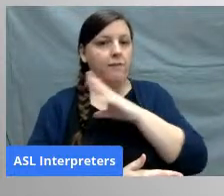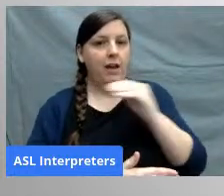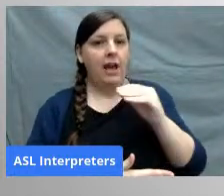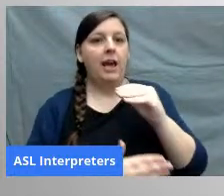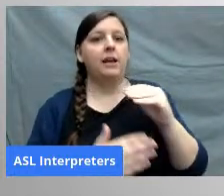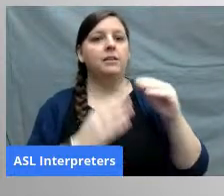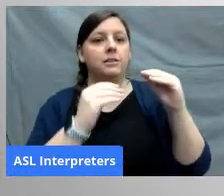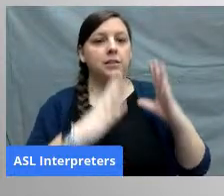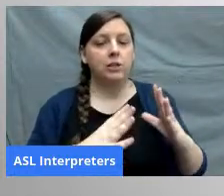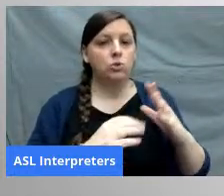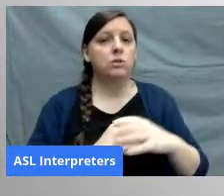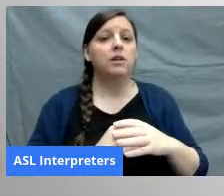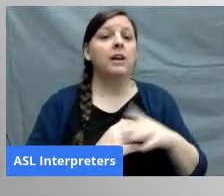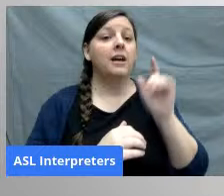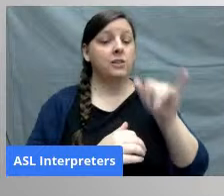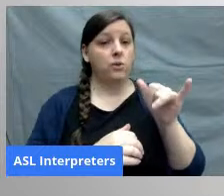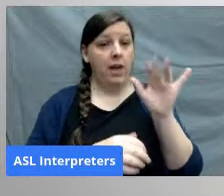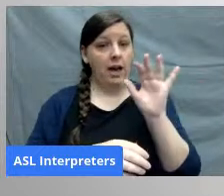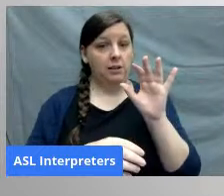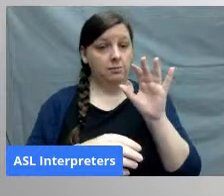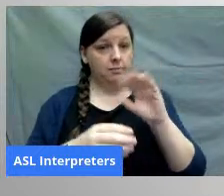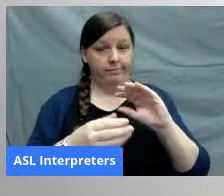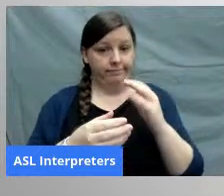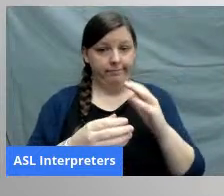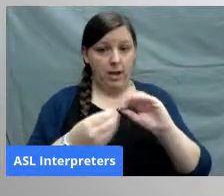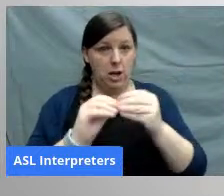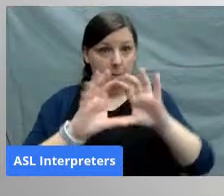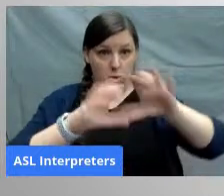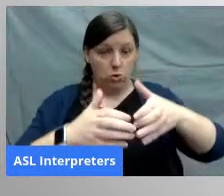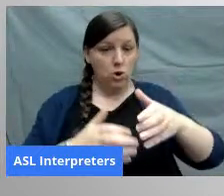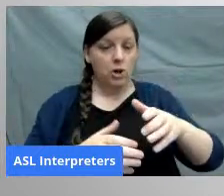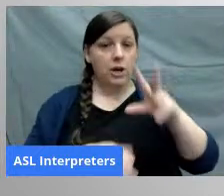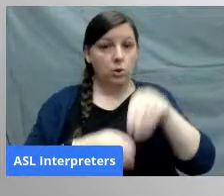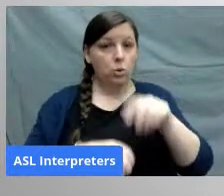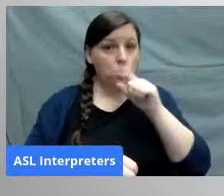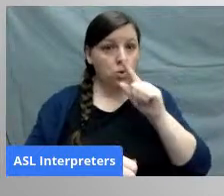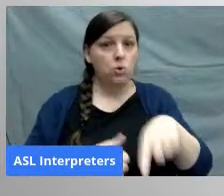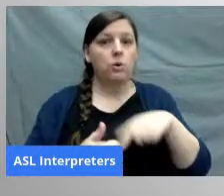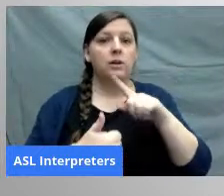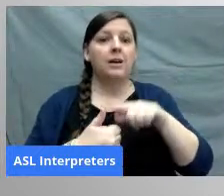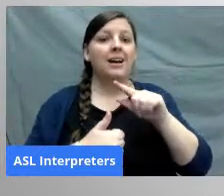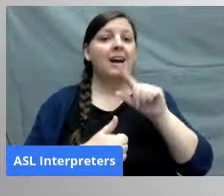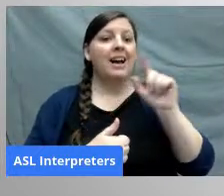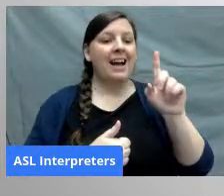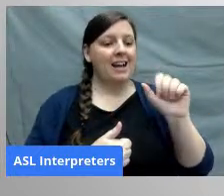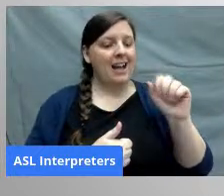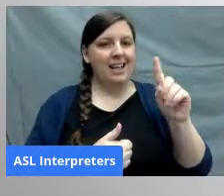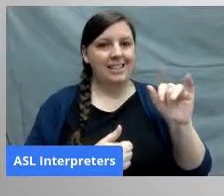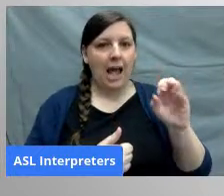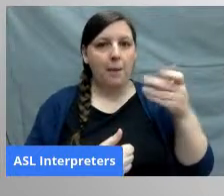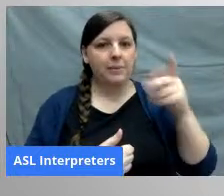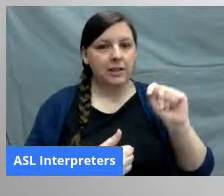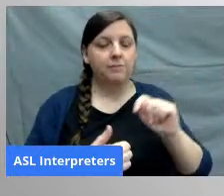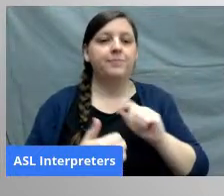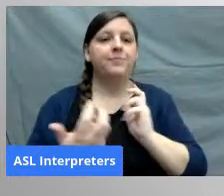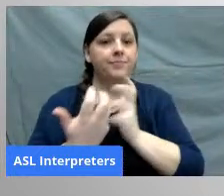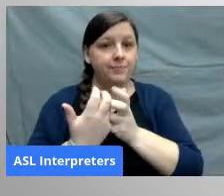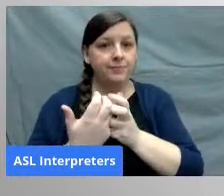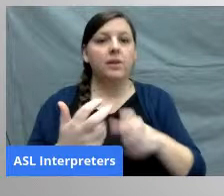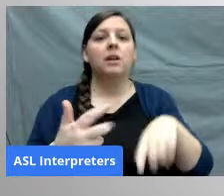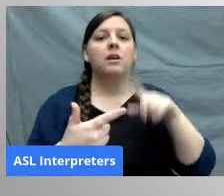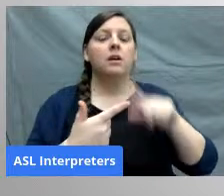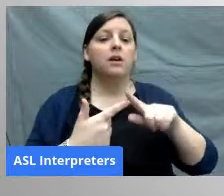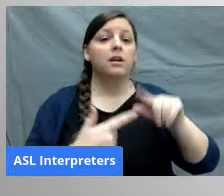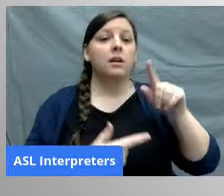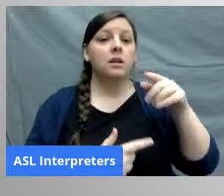special education pre-kindergarten population. We have a KBER classroom, which is a partnership with UGA. We have